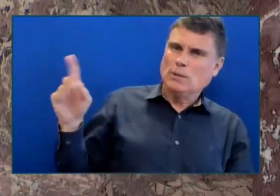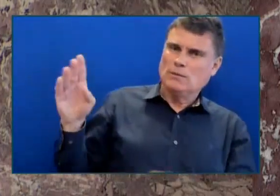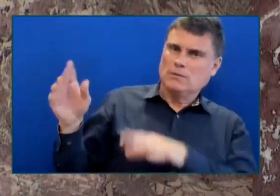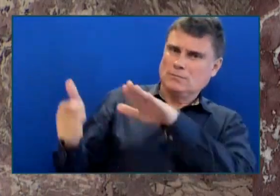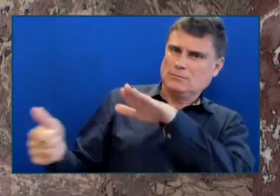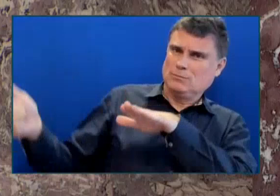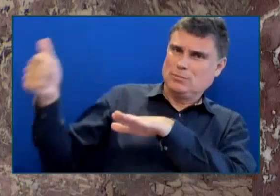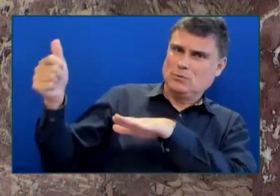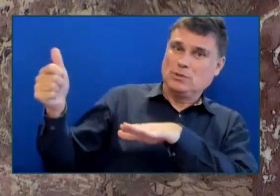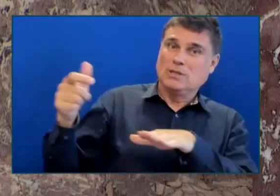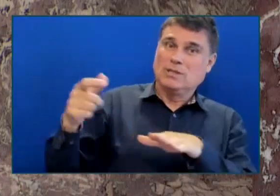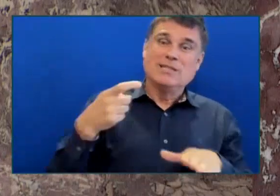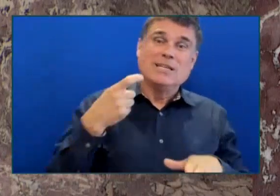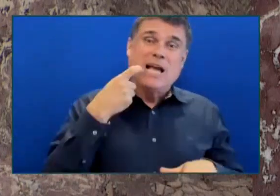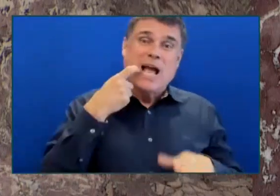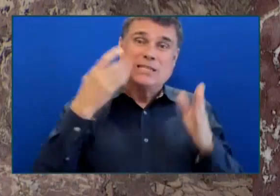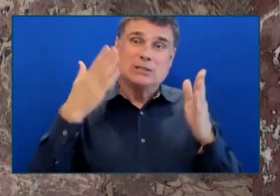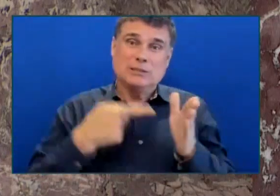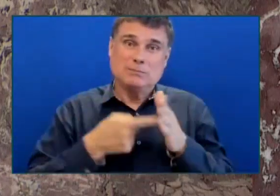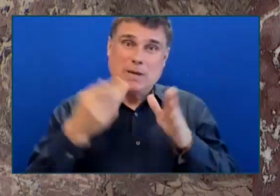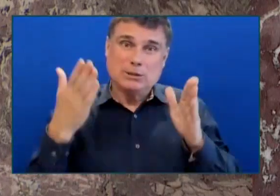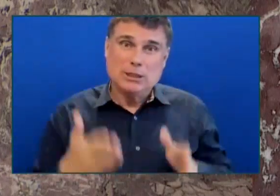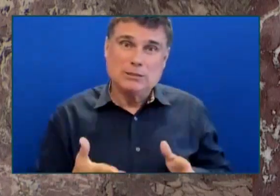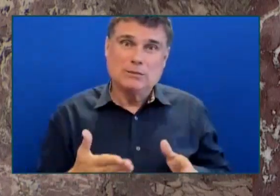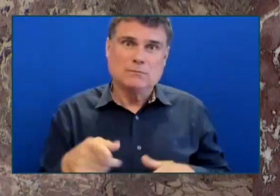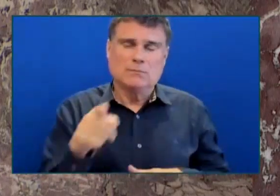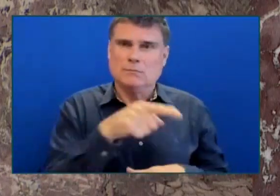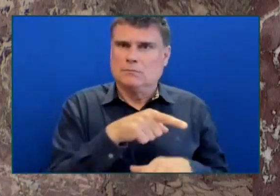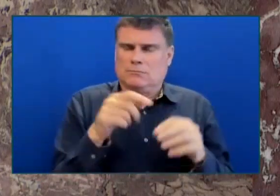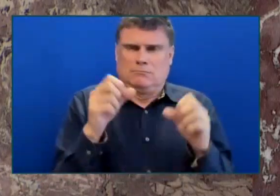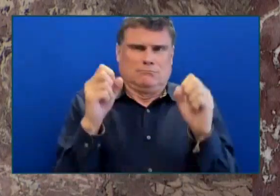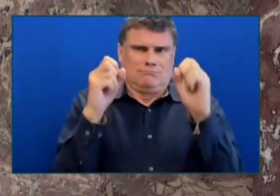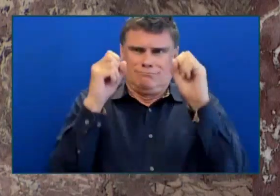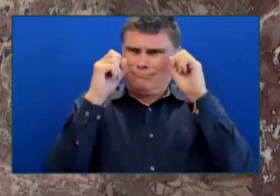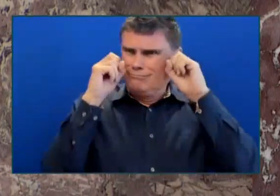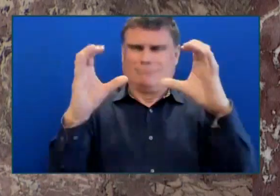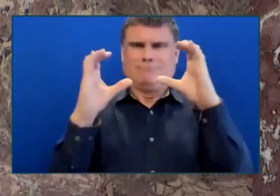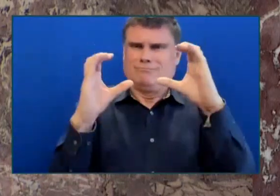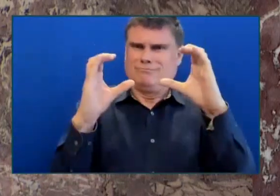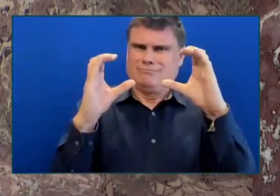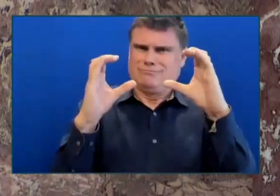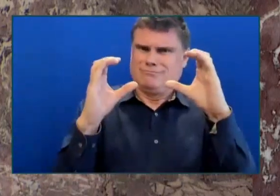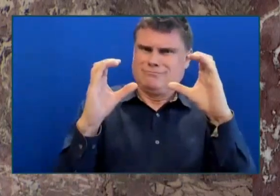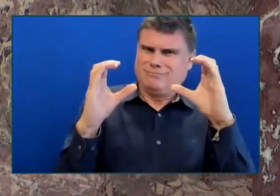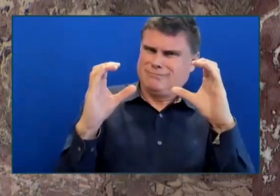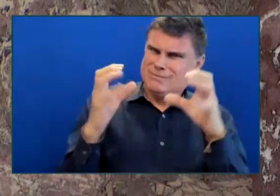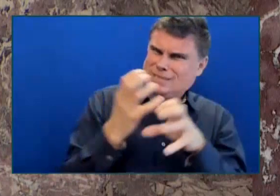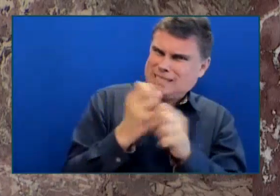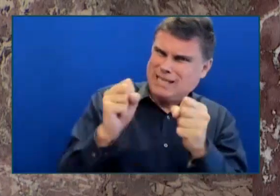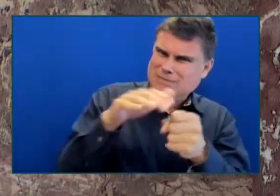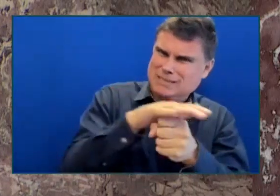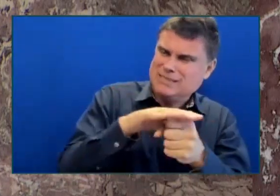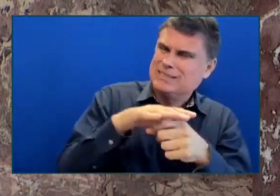hydromorphone and safe supply that they've ceased prescribing it and they are now withdrawing their patients from it?